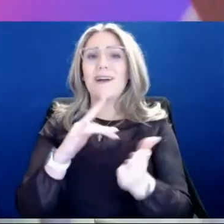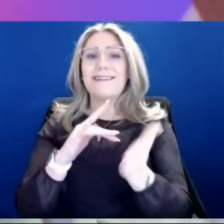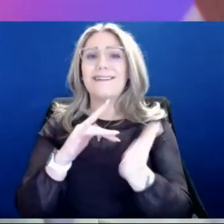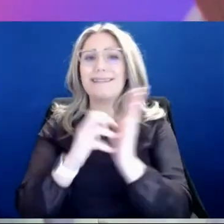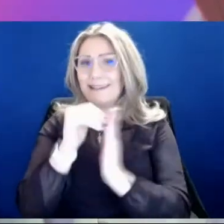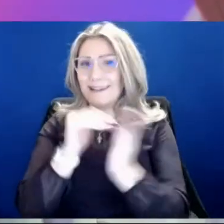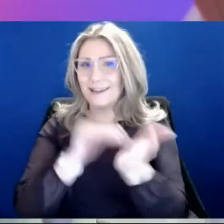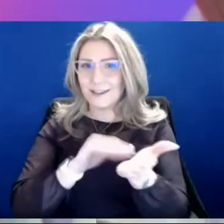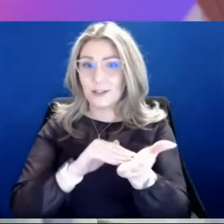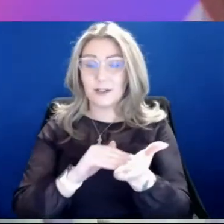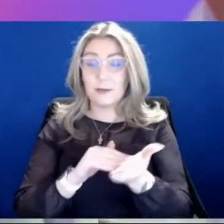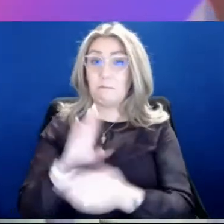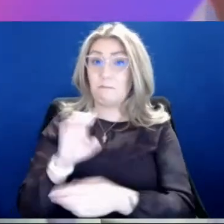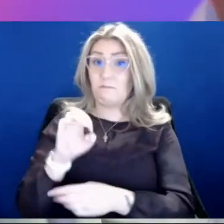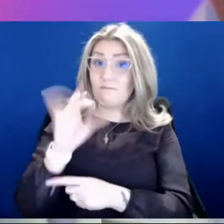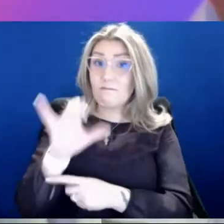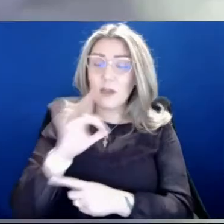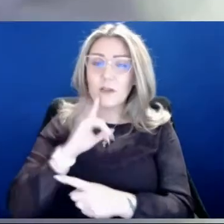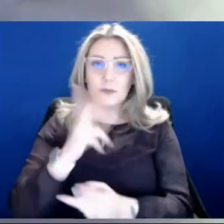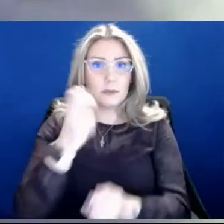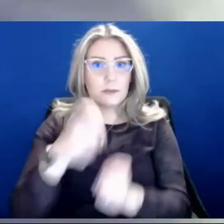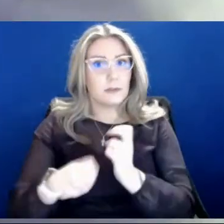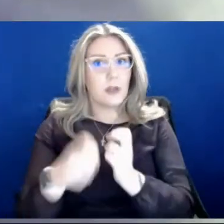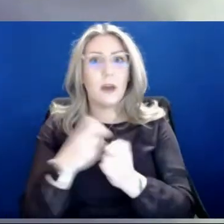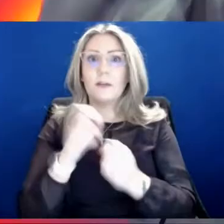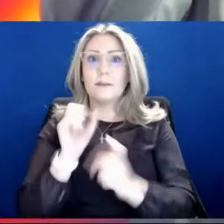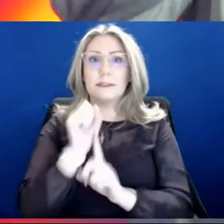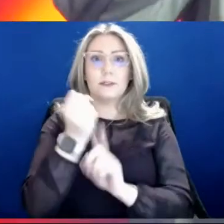difficult case. Enter Dr. Charlie Porter.